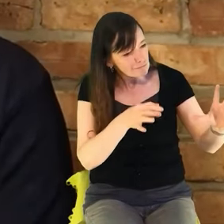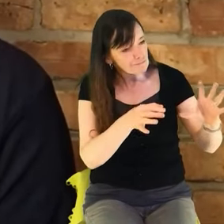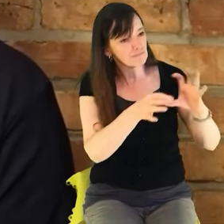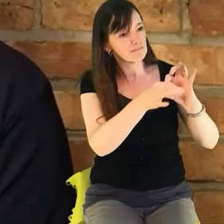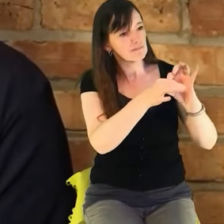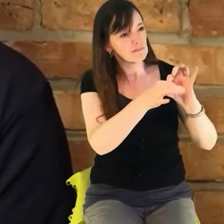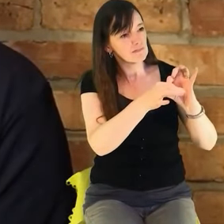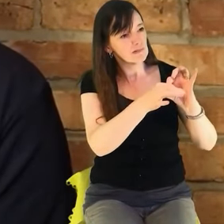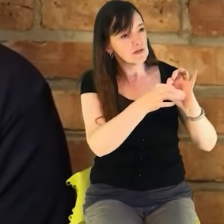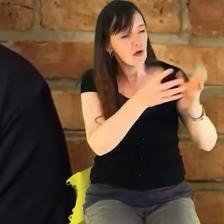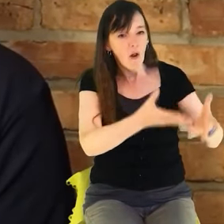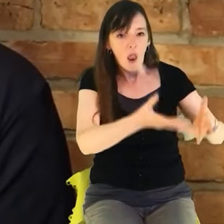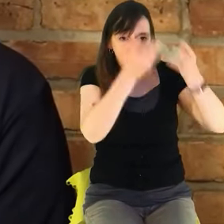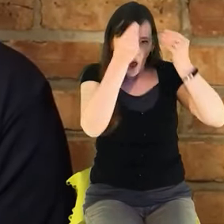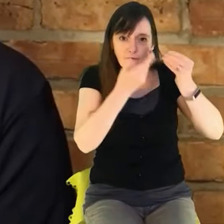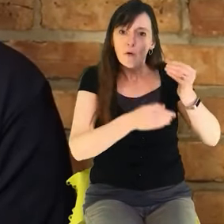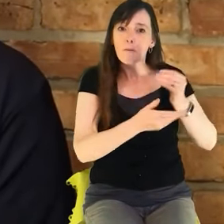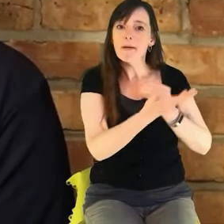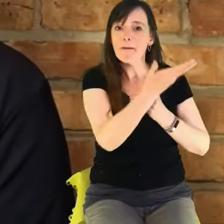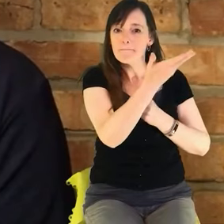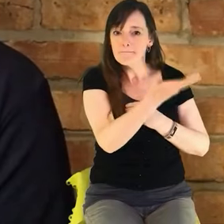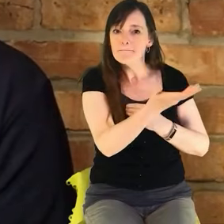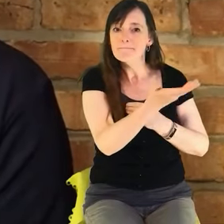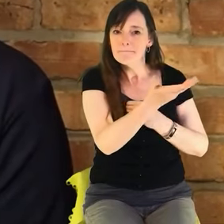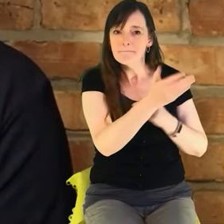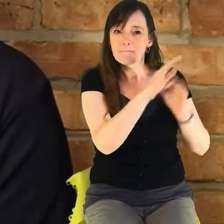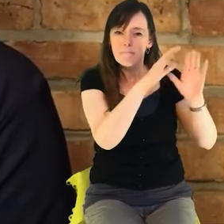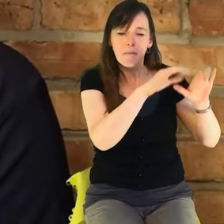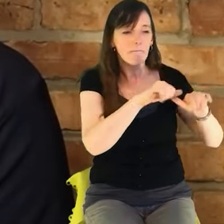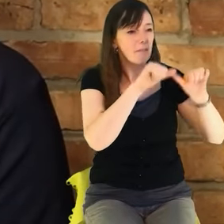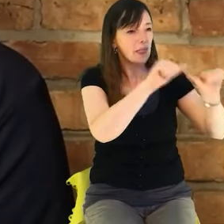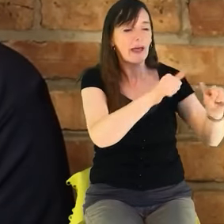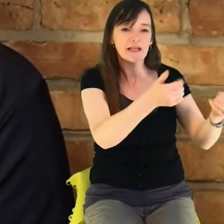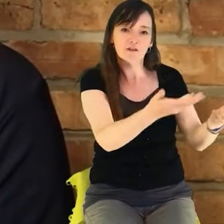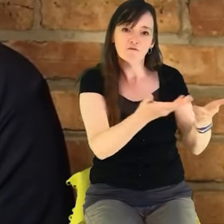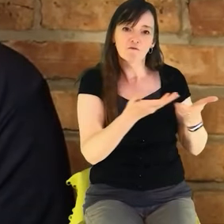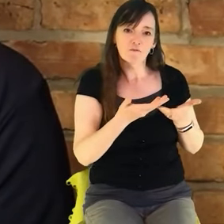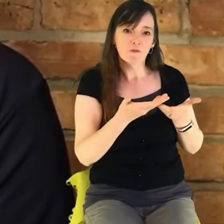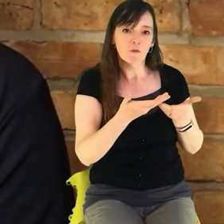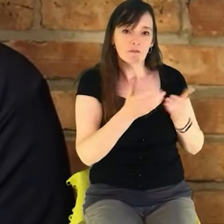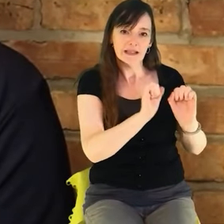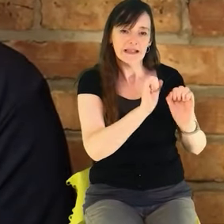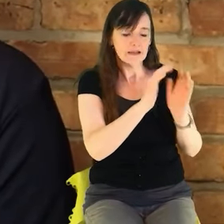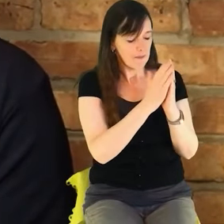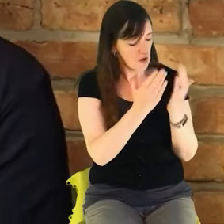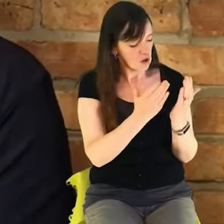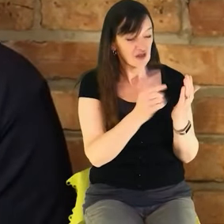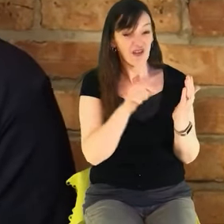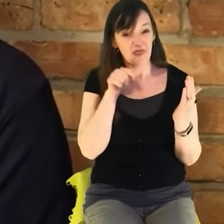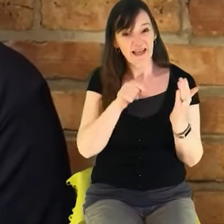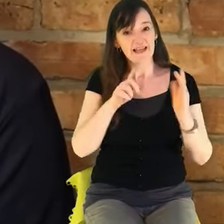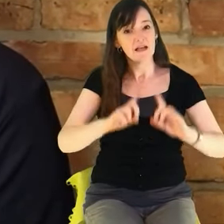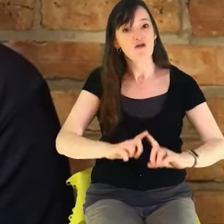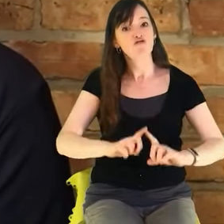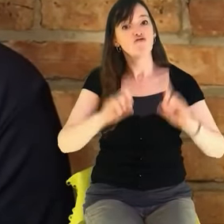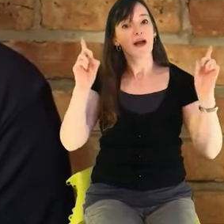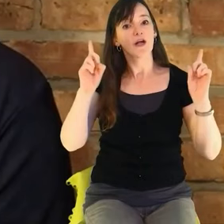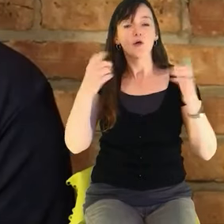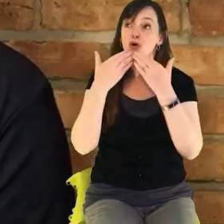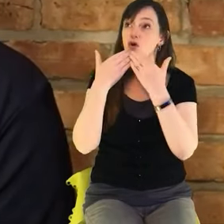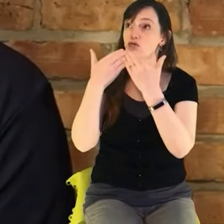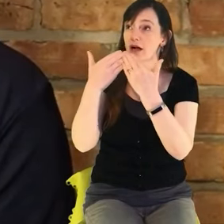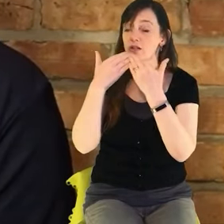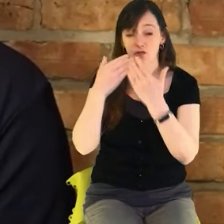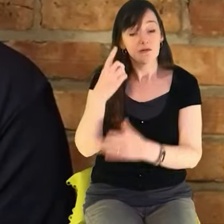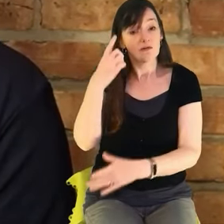sit under his ministry, and be blessed by his books. Radical Gratitude, I think, is going to